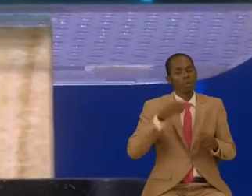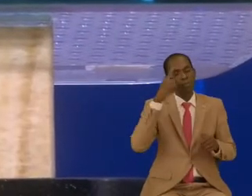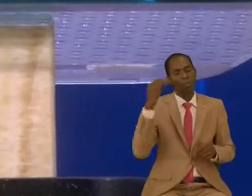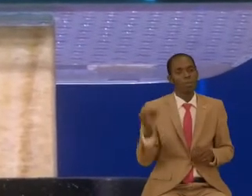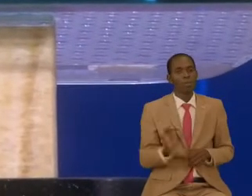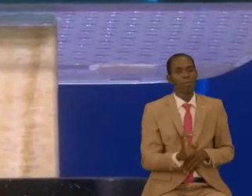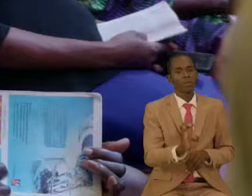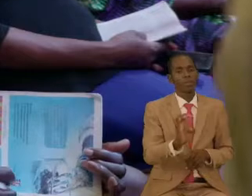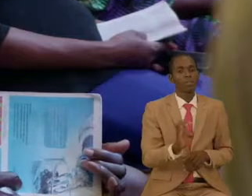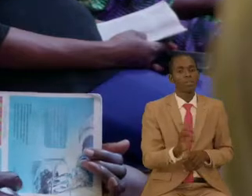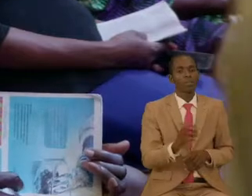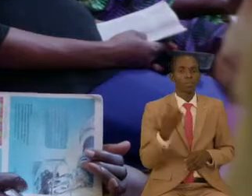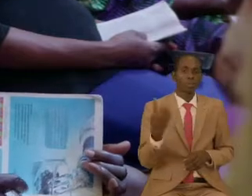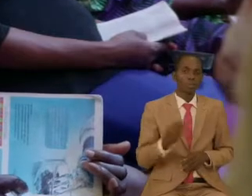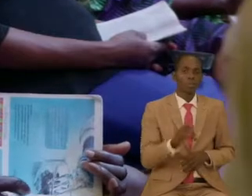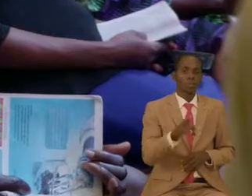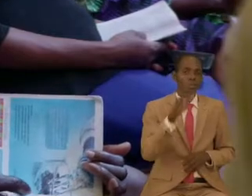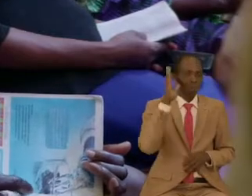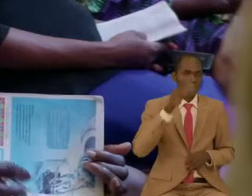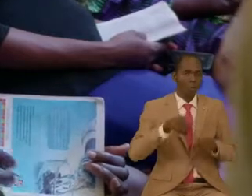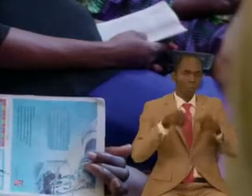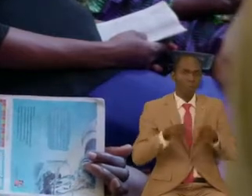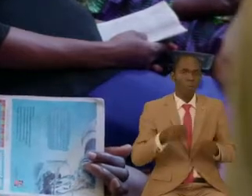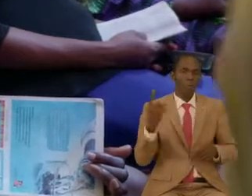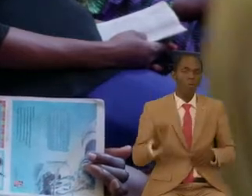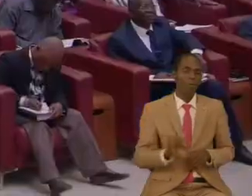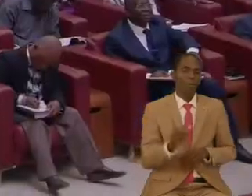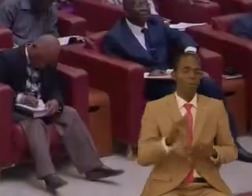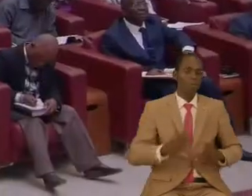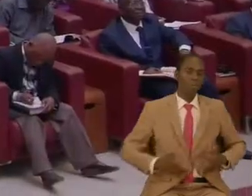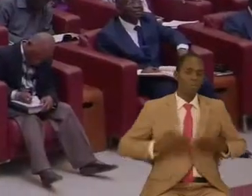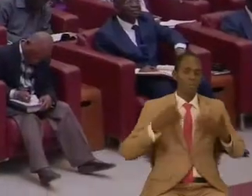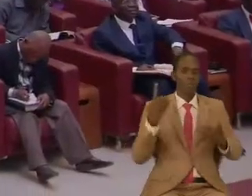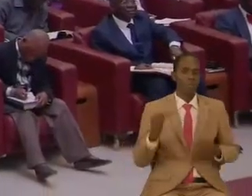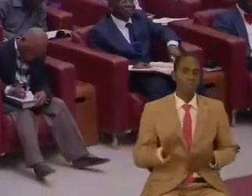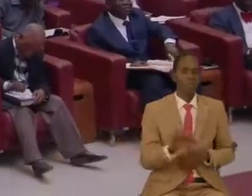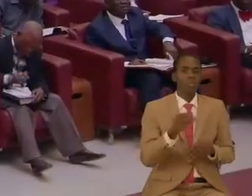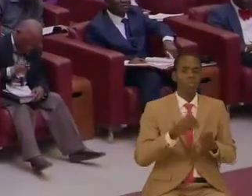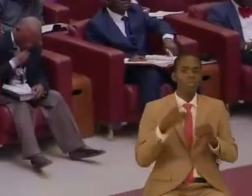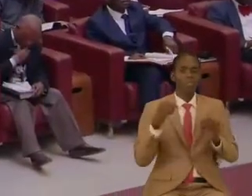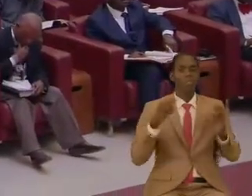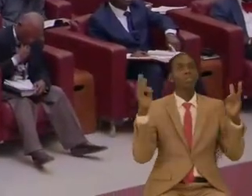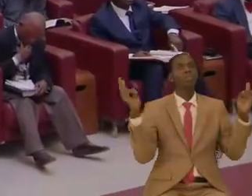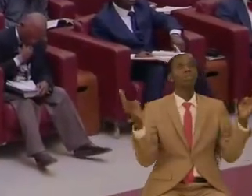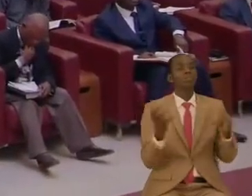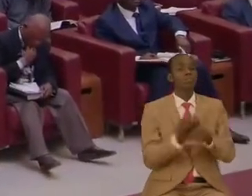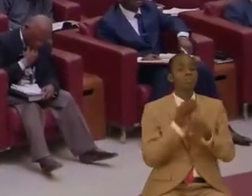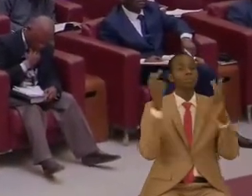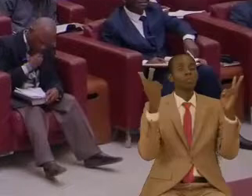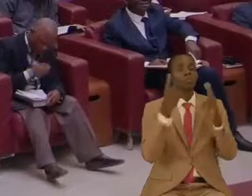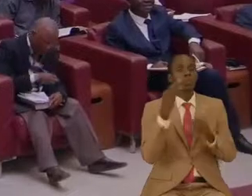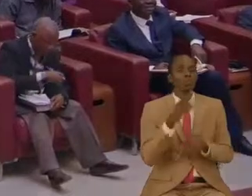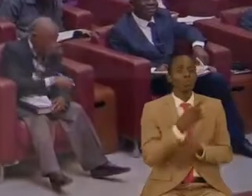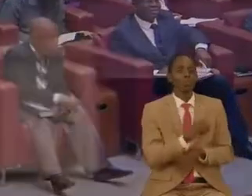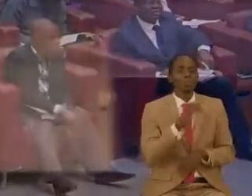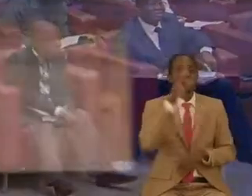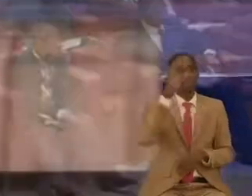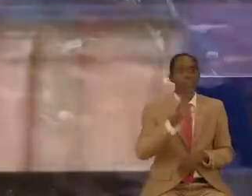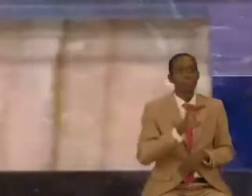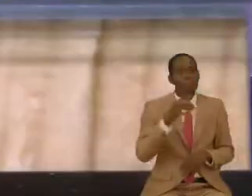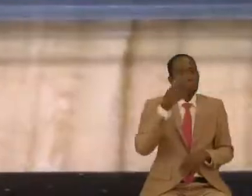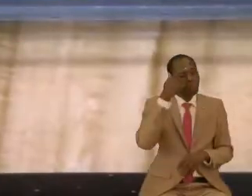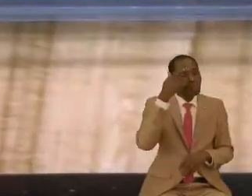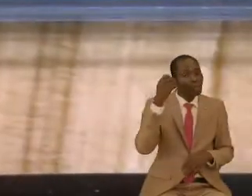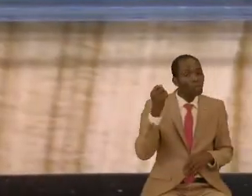You'll abide forever. Live forever in the victory of the cross, in the triumph of the cross,